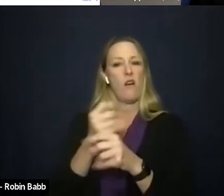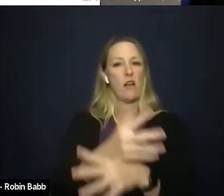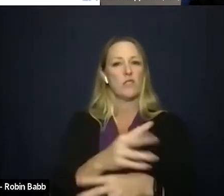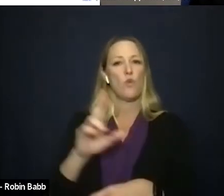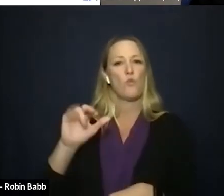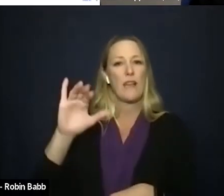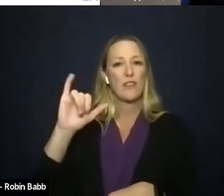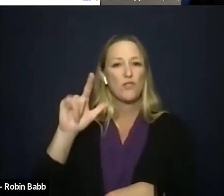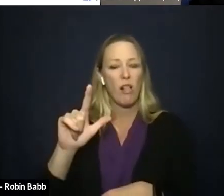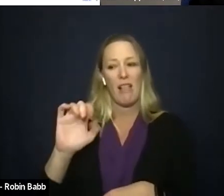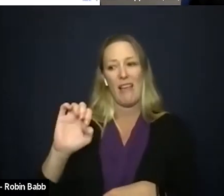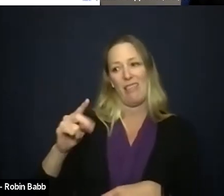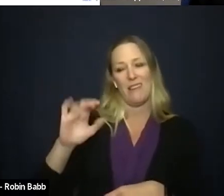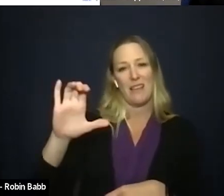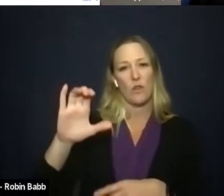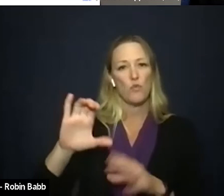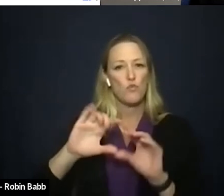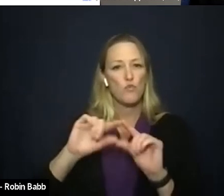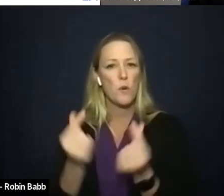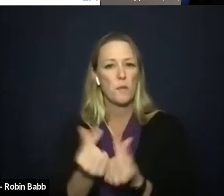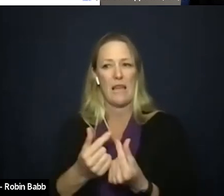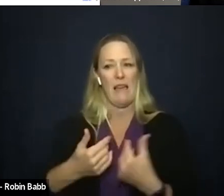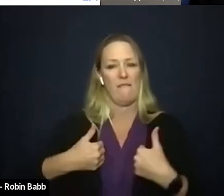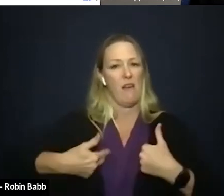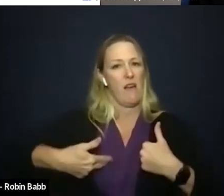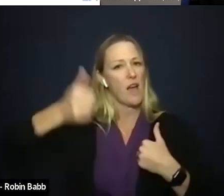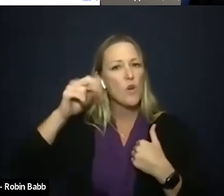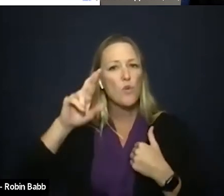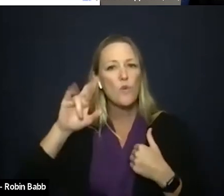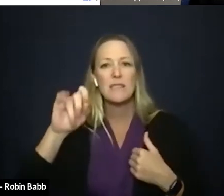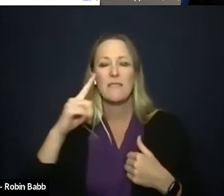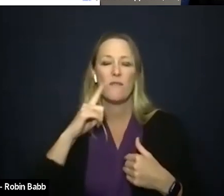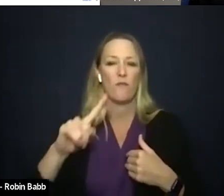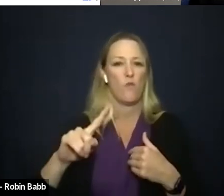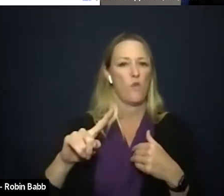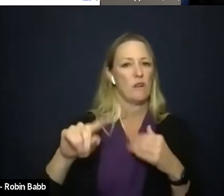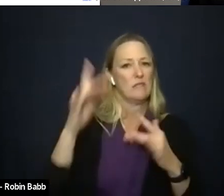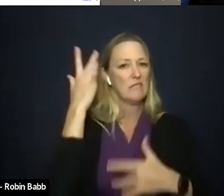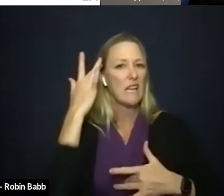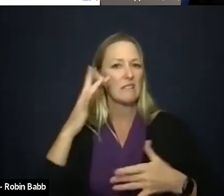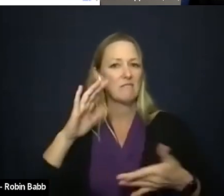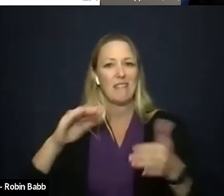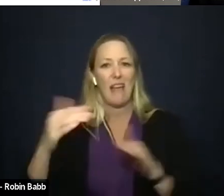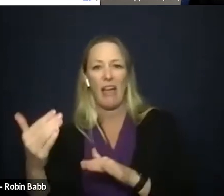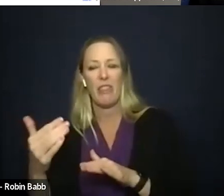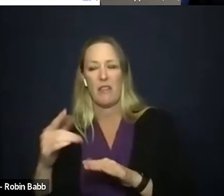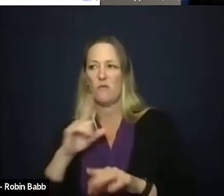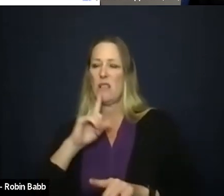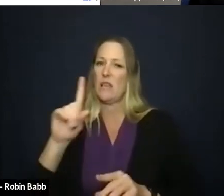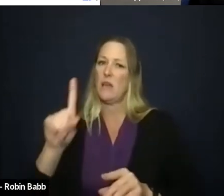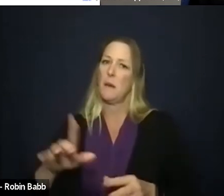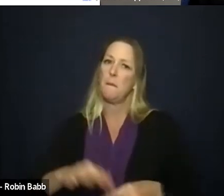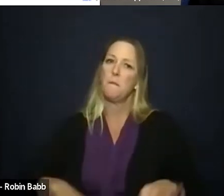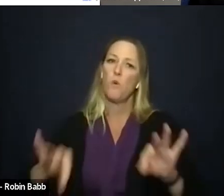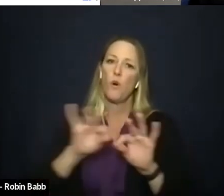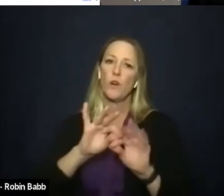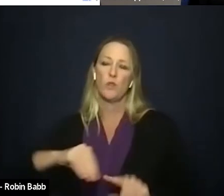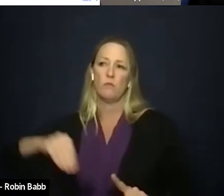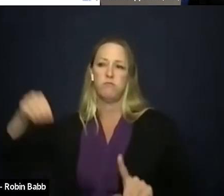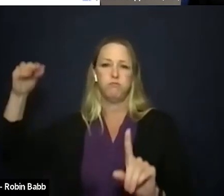risk of serious illness or death it is important to shine a light on the multiple facets of black health and